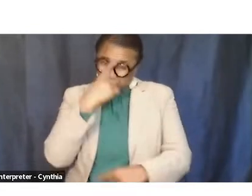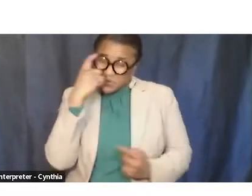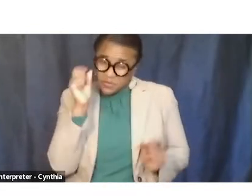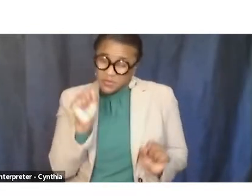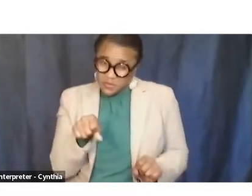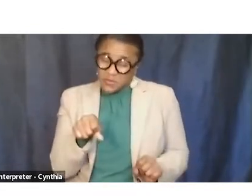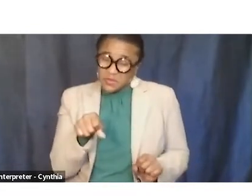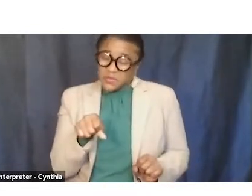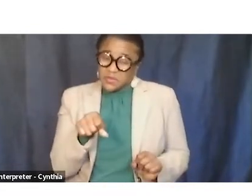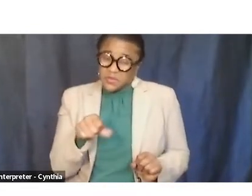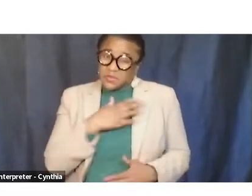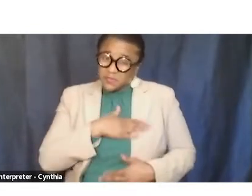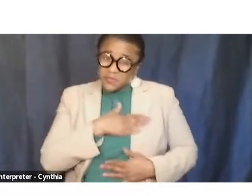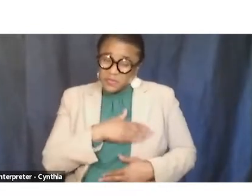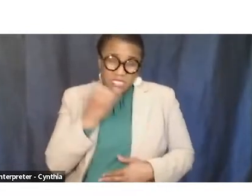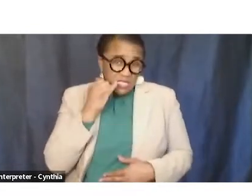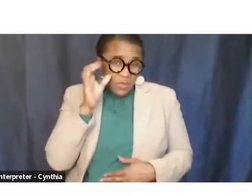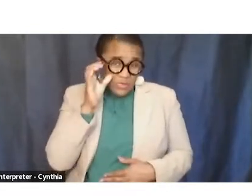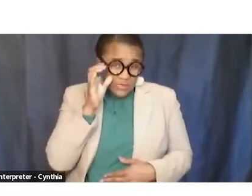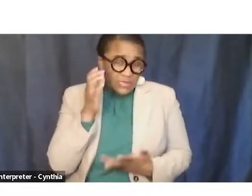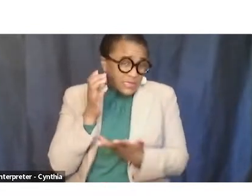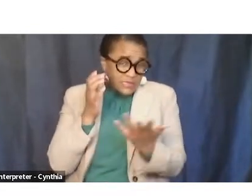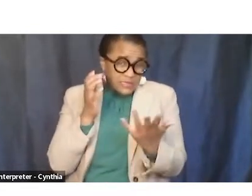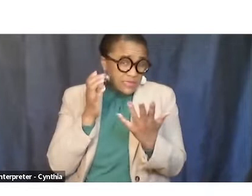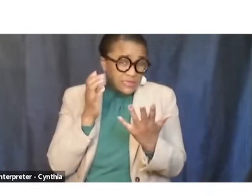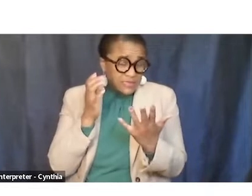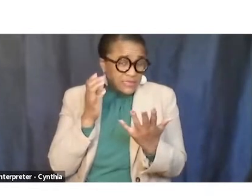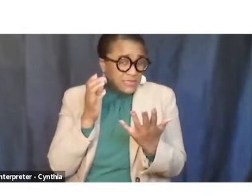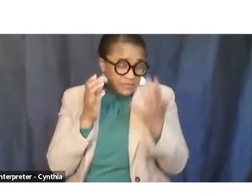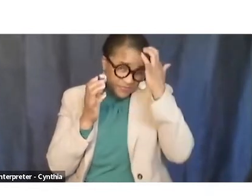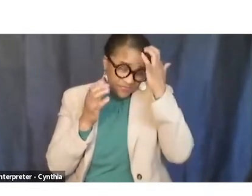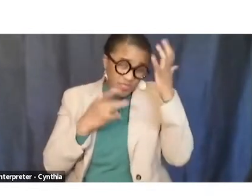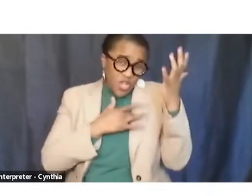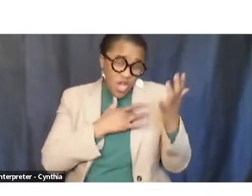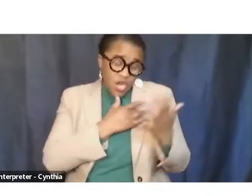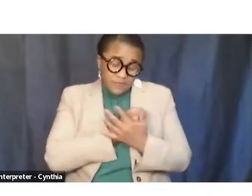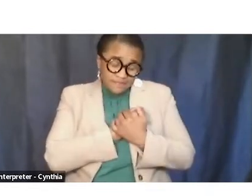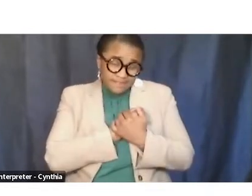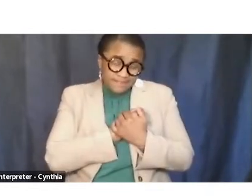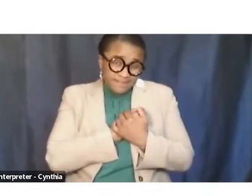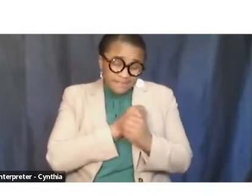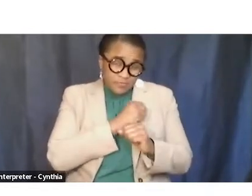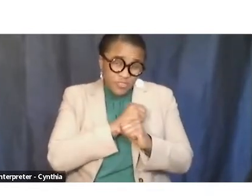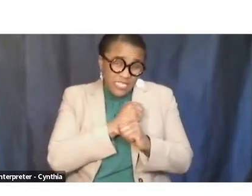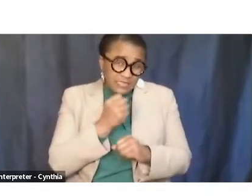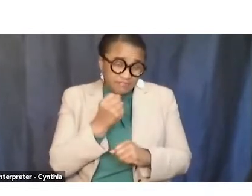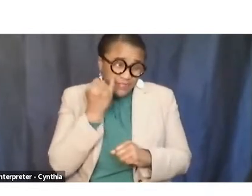really do urge anybody listening to keep your hearts intact and step away as you